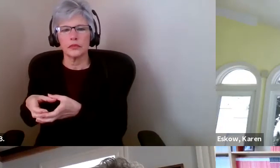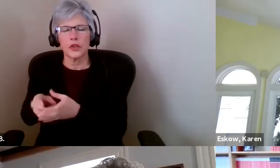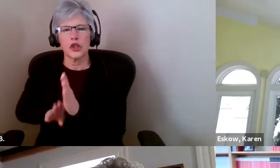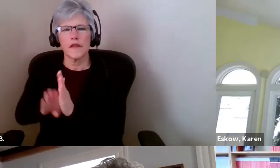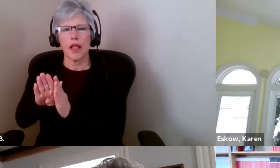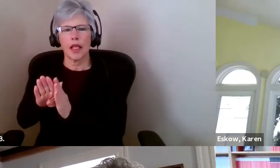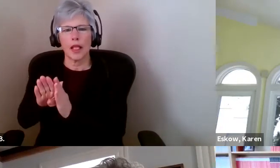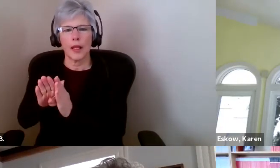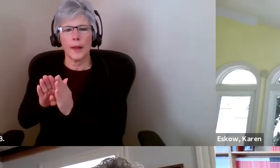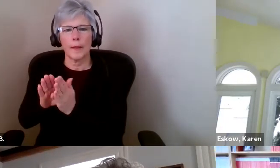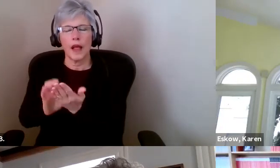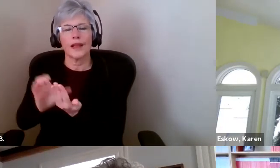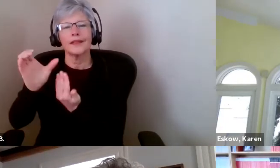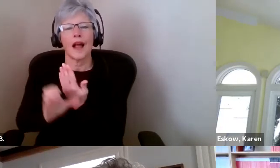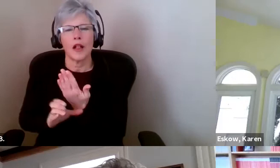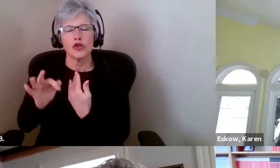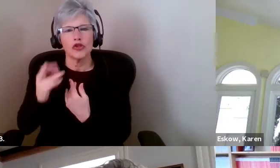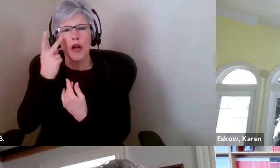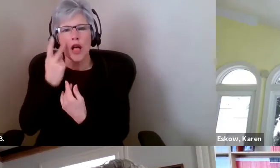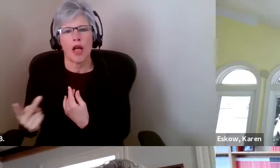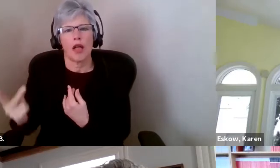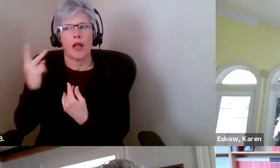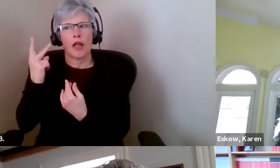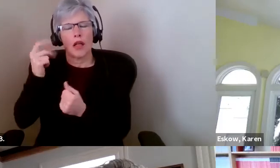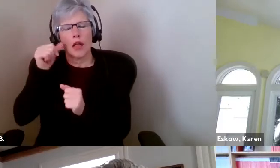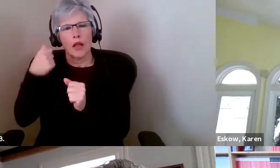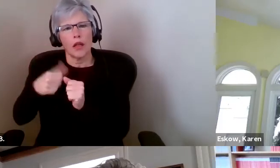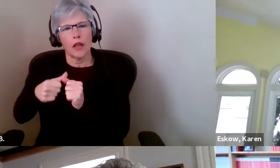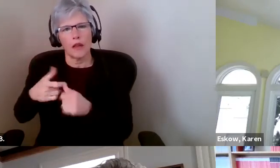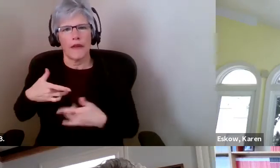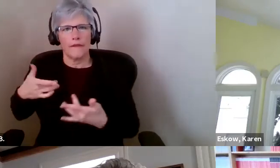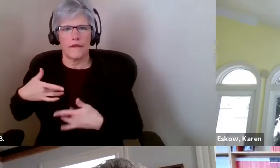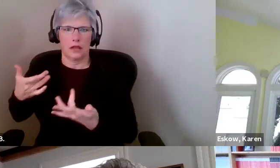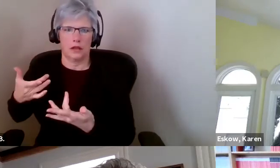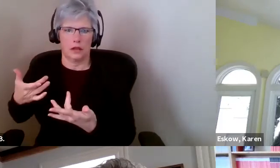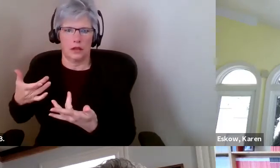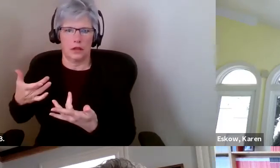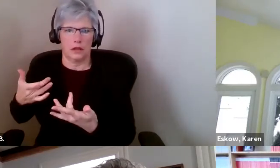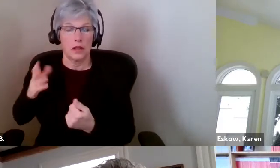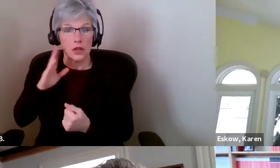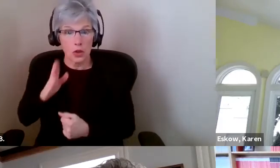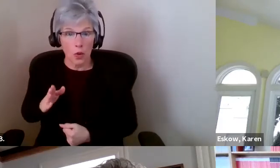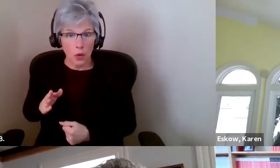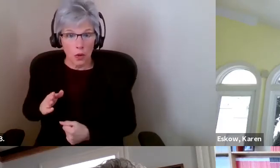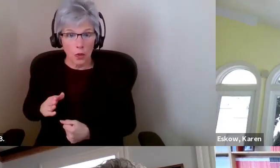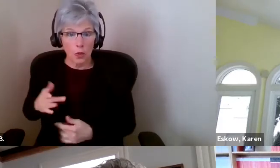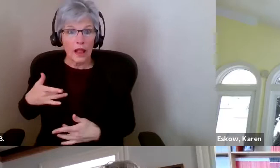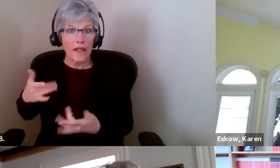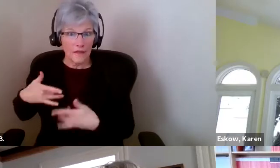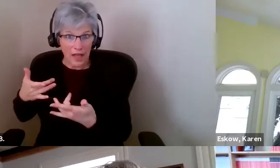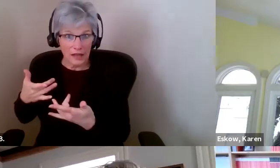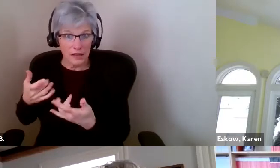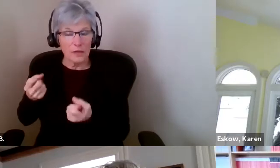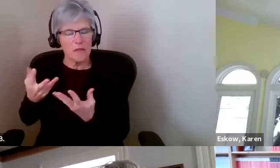of commemorative events. So what this is going to be a series of events. Many of them already are in the planning or have